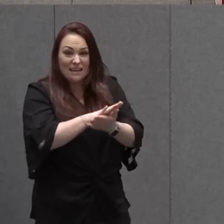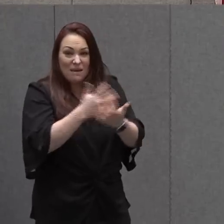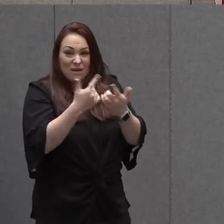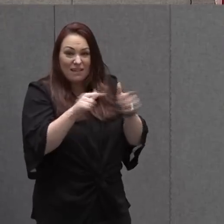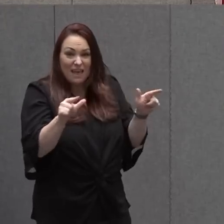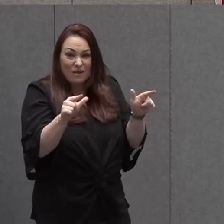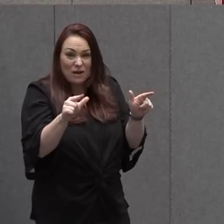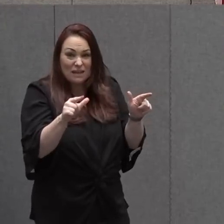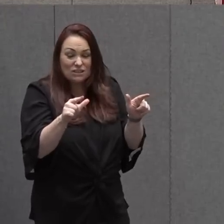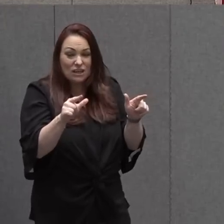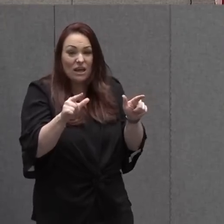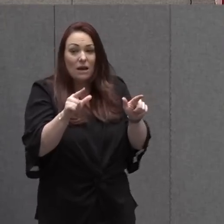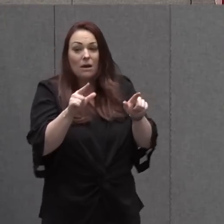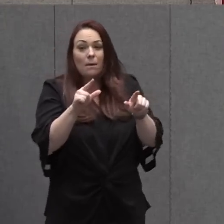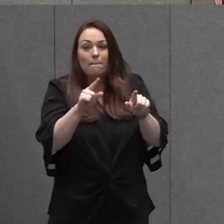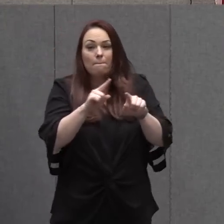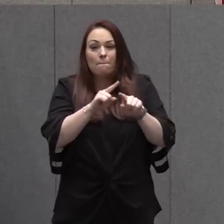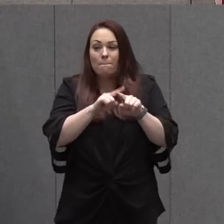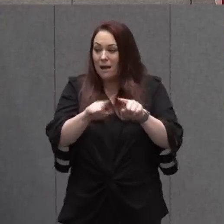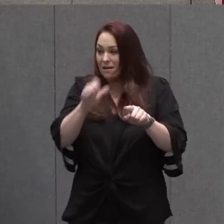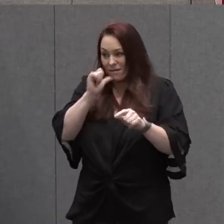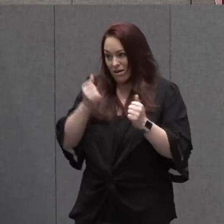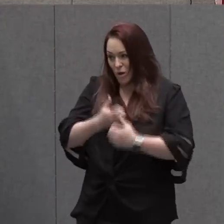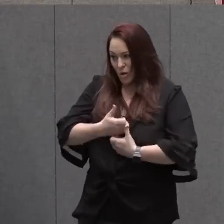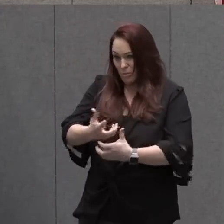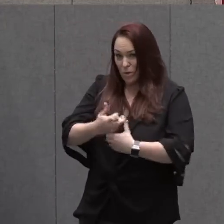all poems have rhyme.